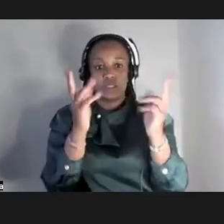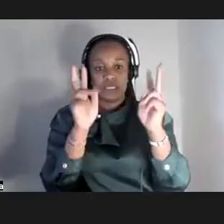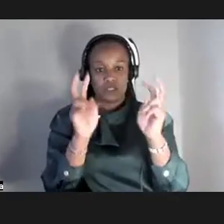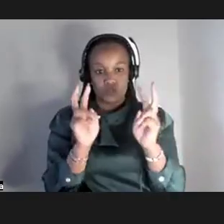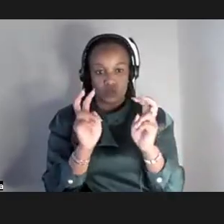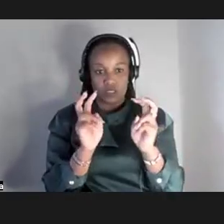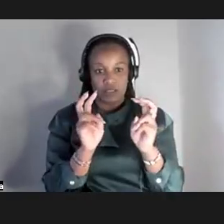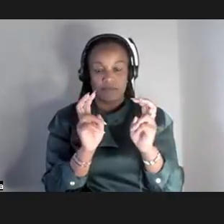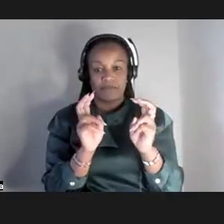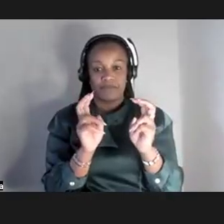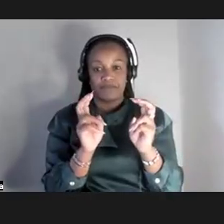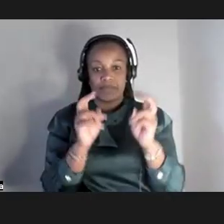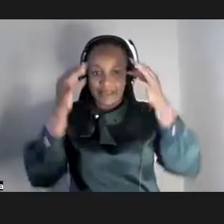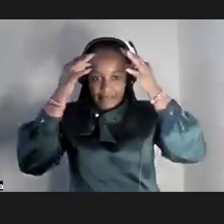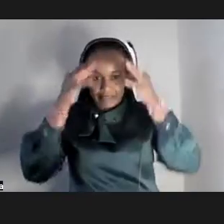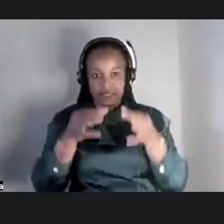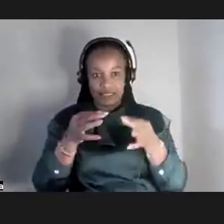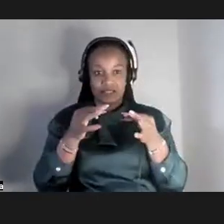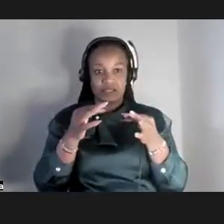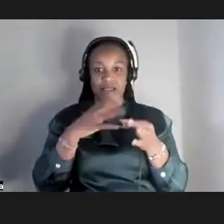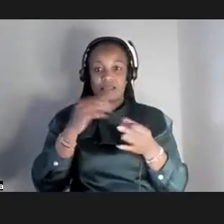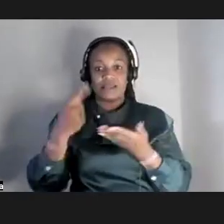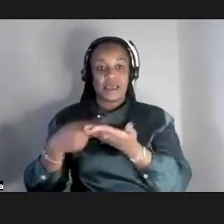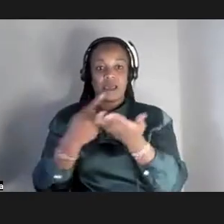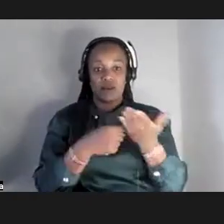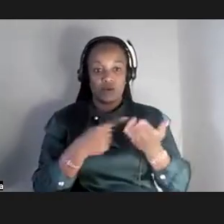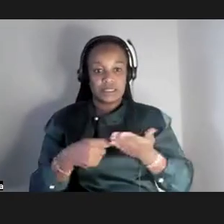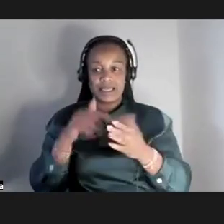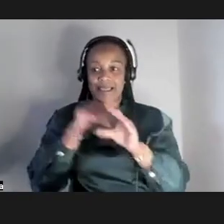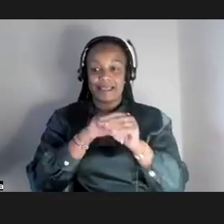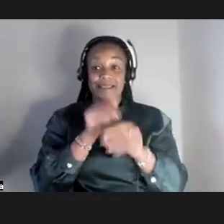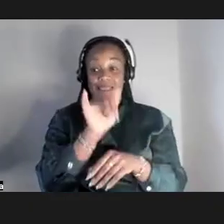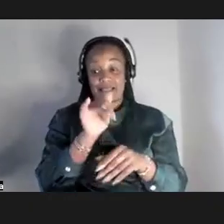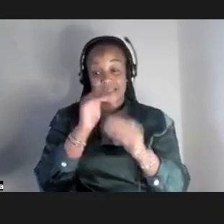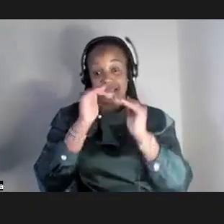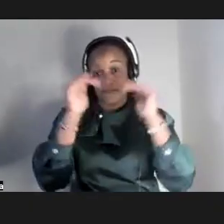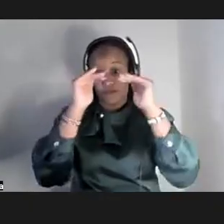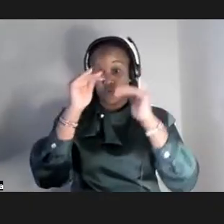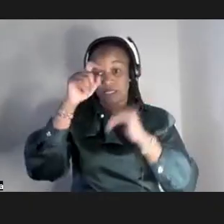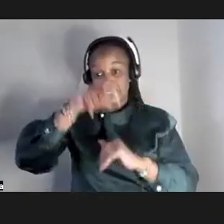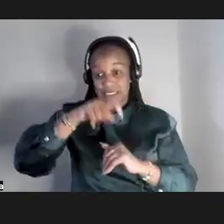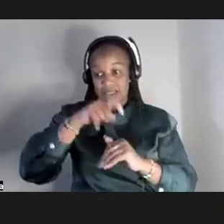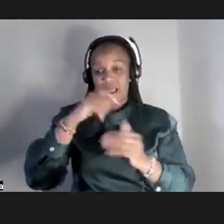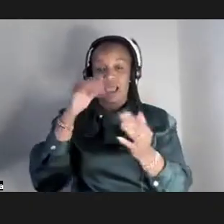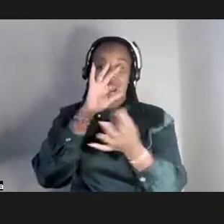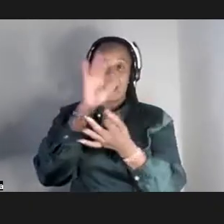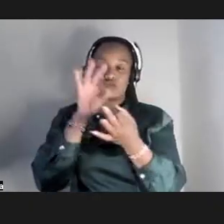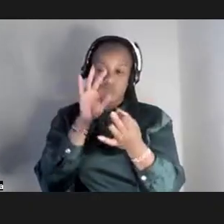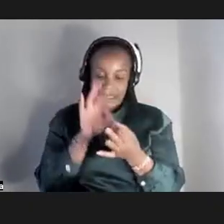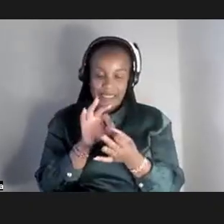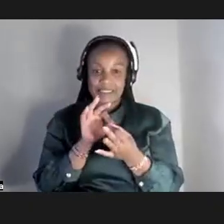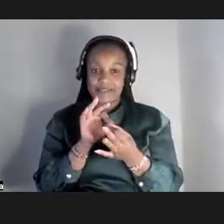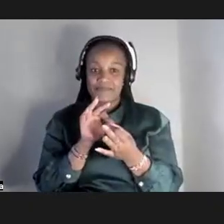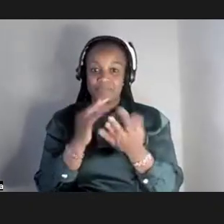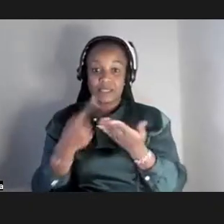of decisions and dialogues at that level. There is a demand for accurate and trusted information as well, so I think that's